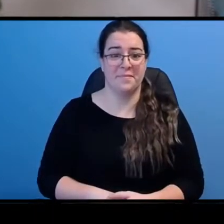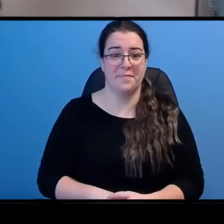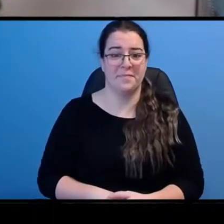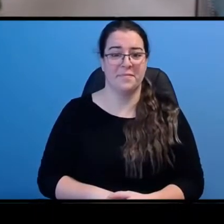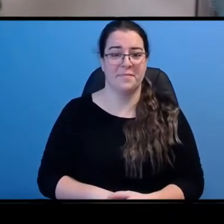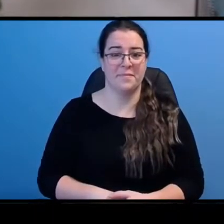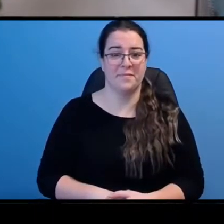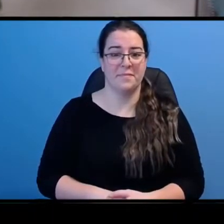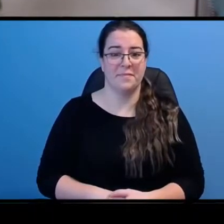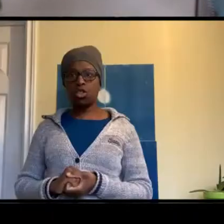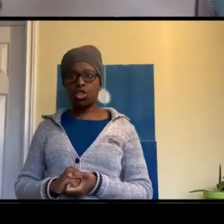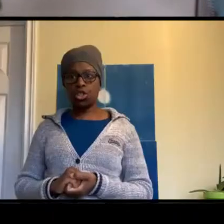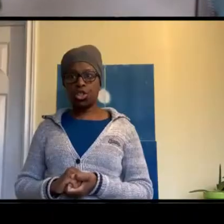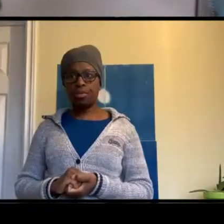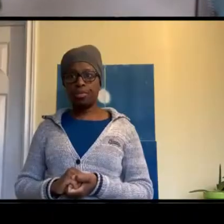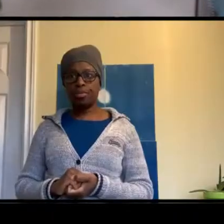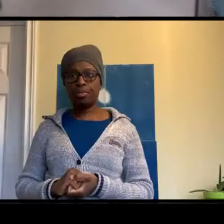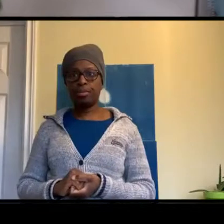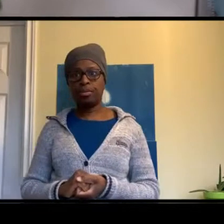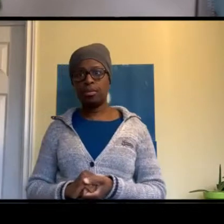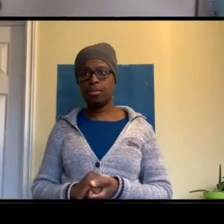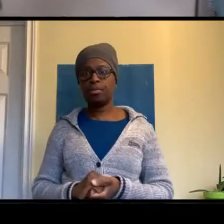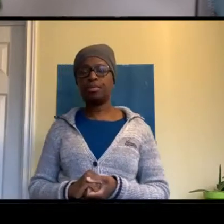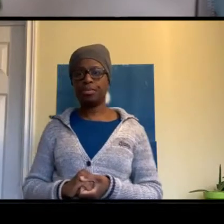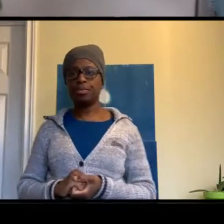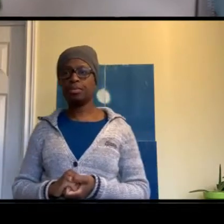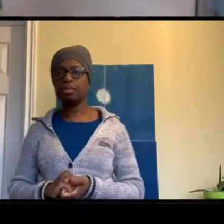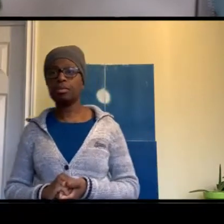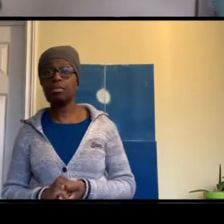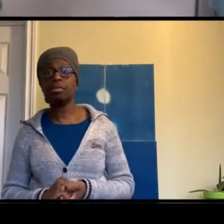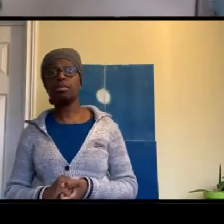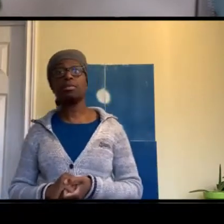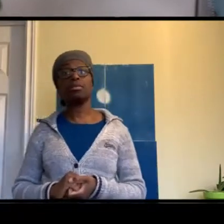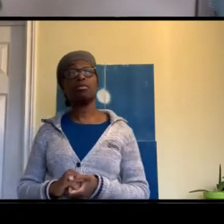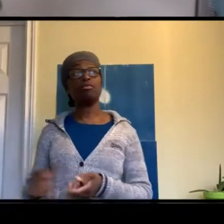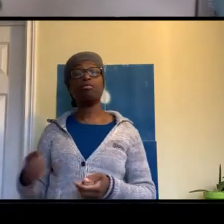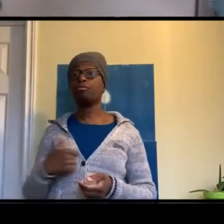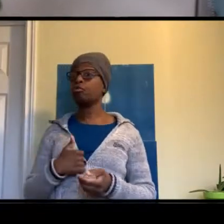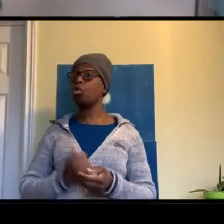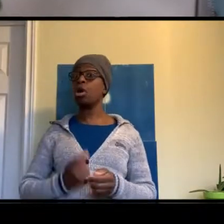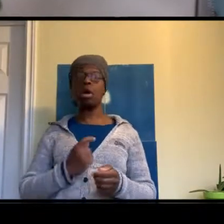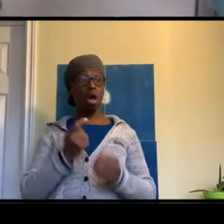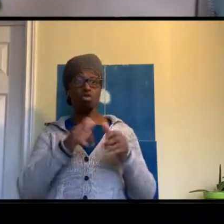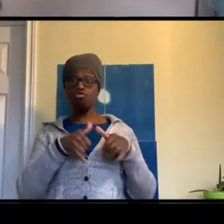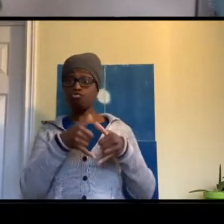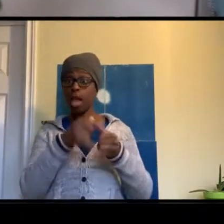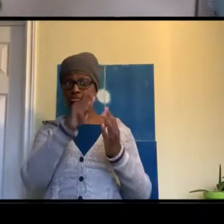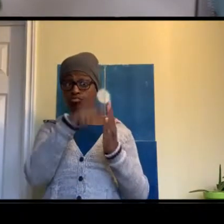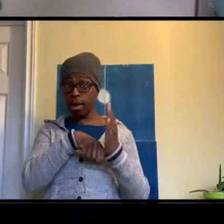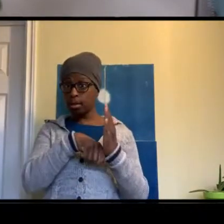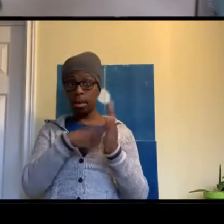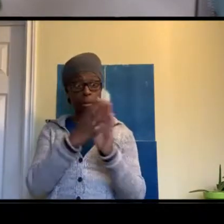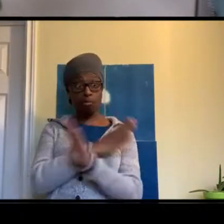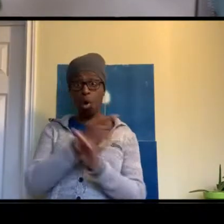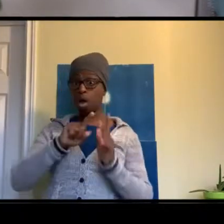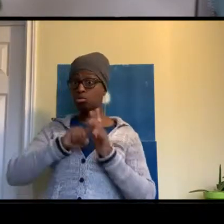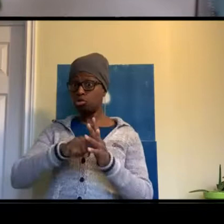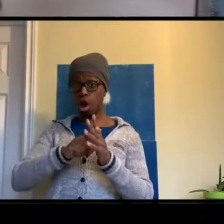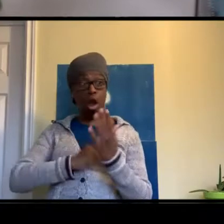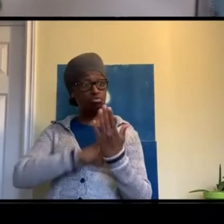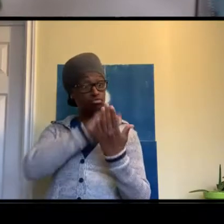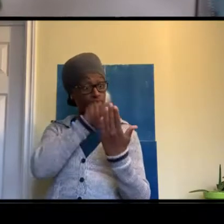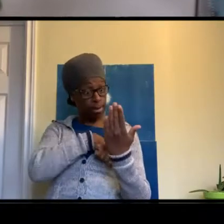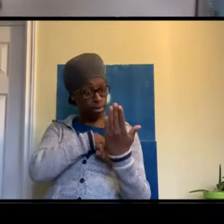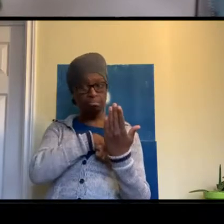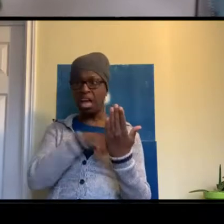started writing grants is the idea of in-kind. Yes. So I think it's important just to touch on that. So I think a